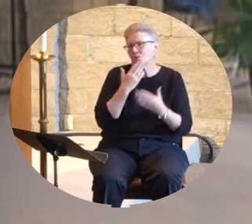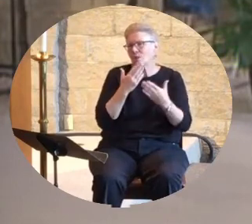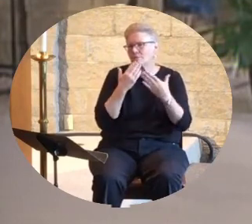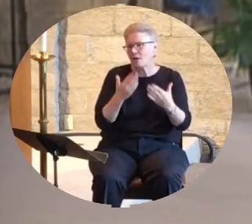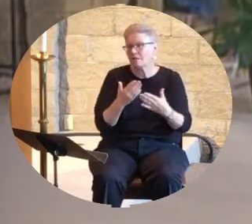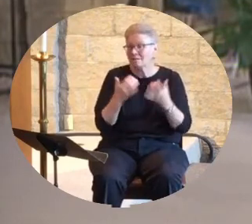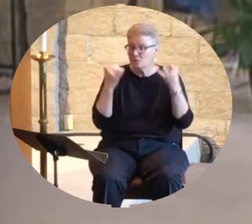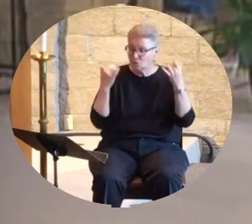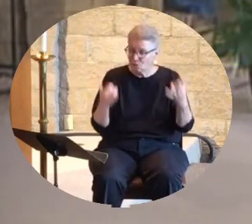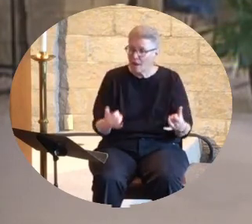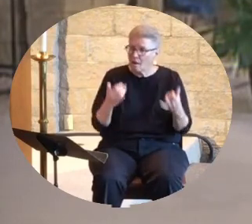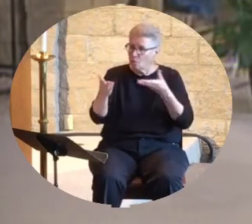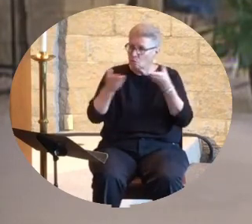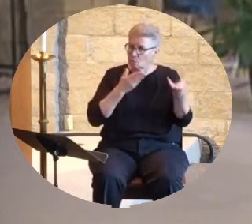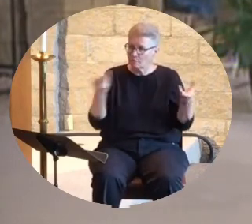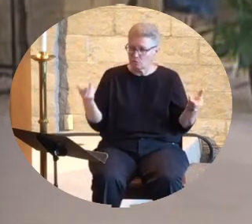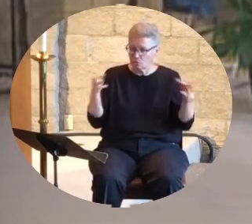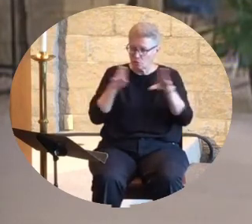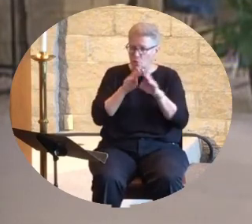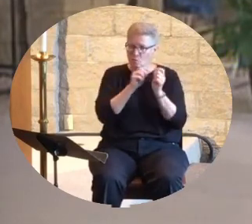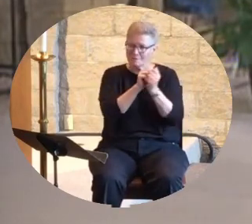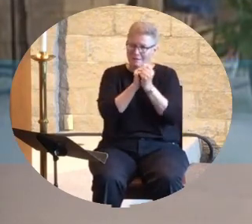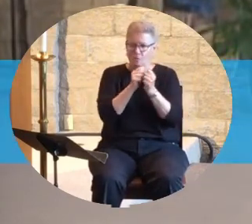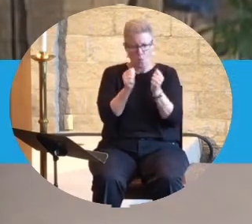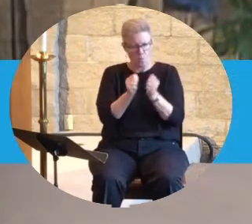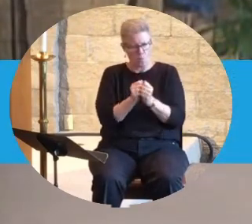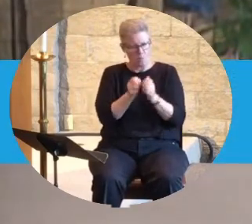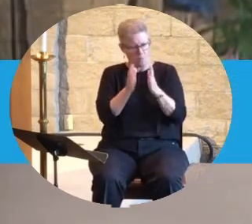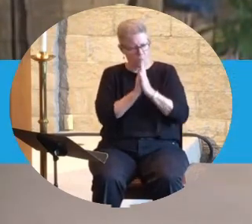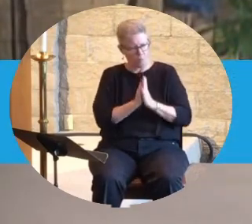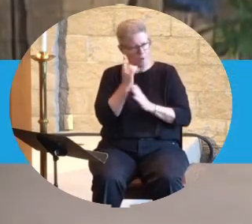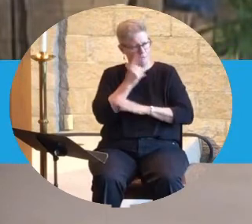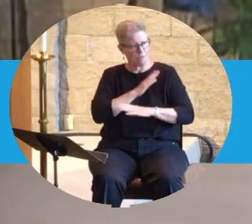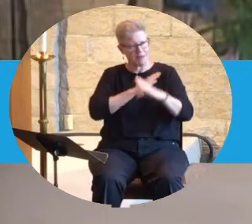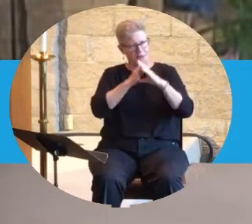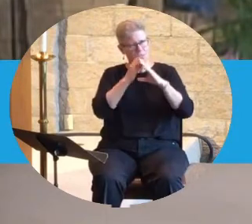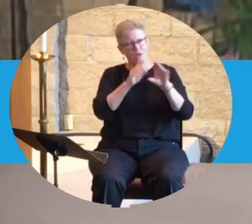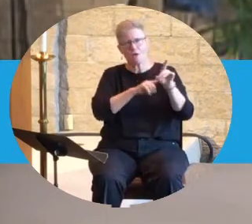our service together with our prayer for protection and our peace song.